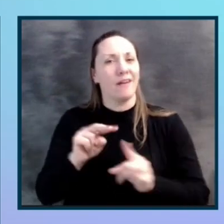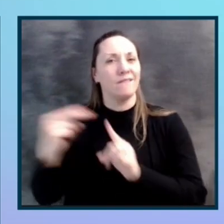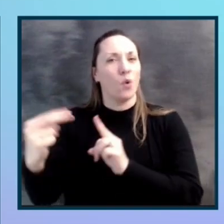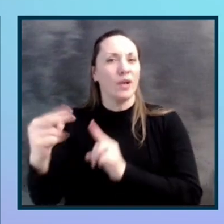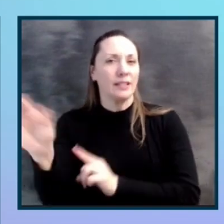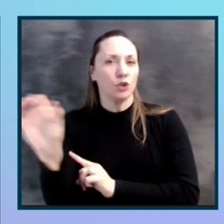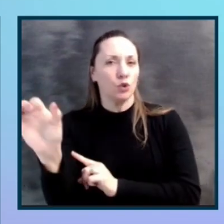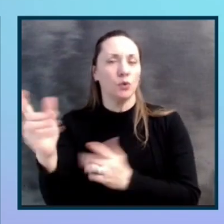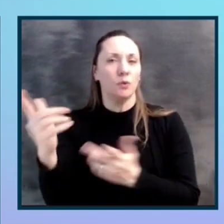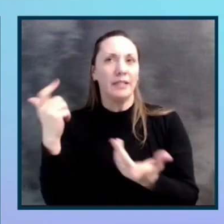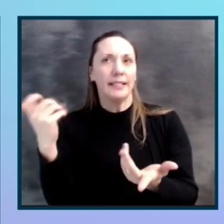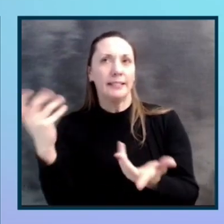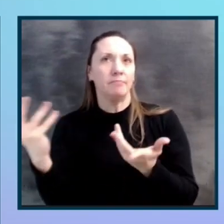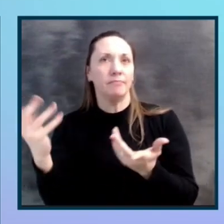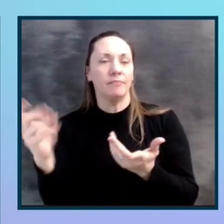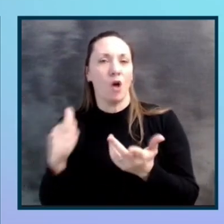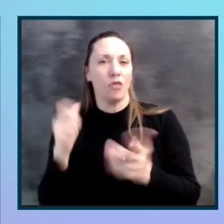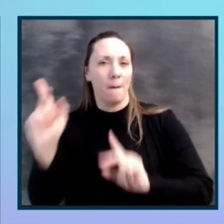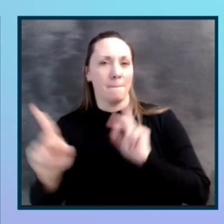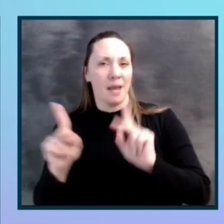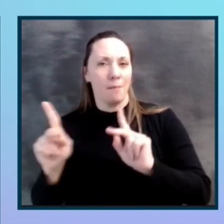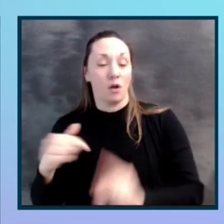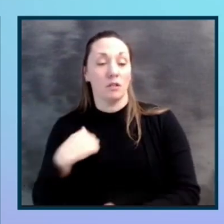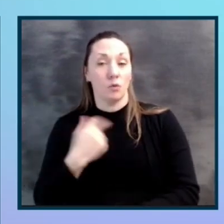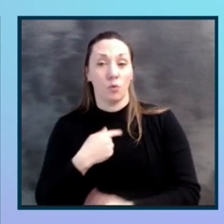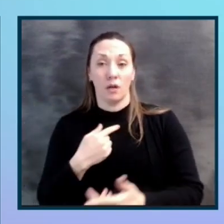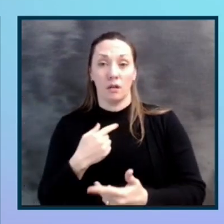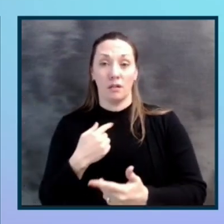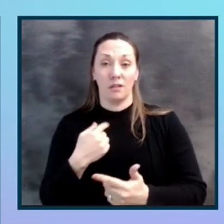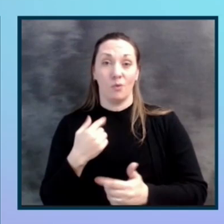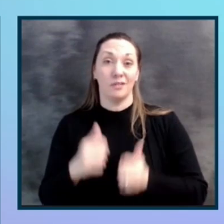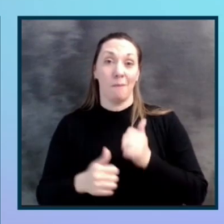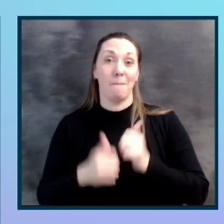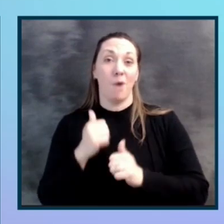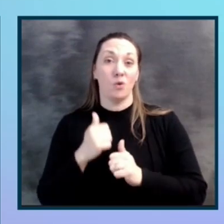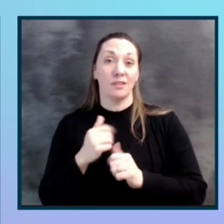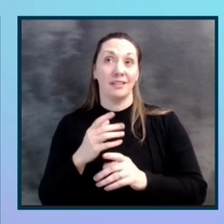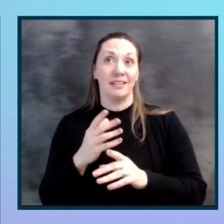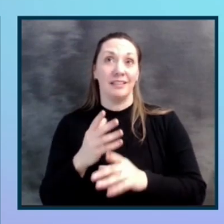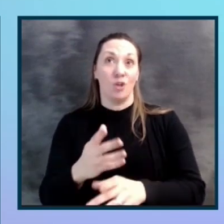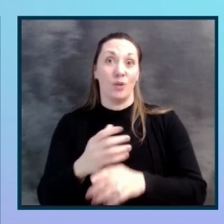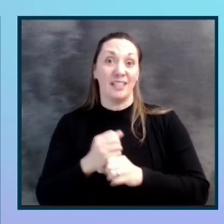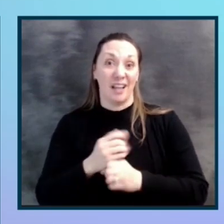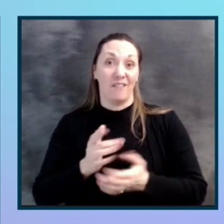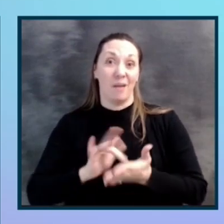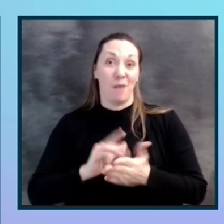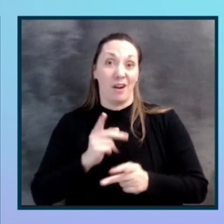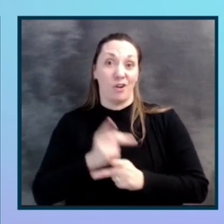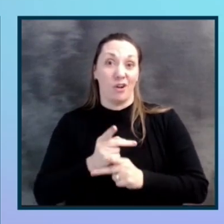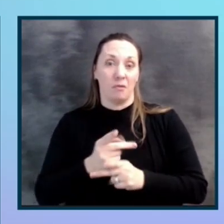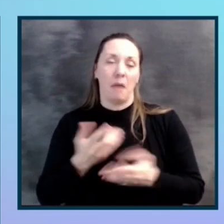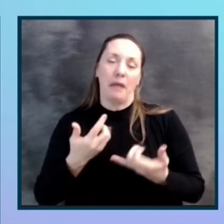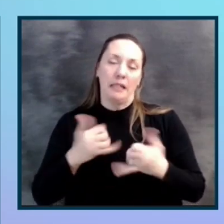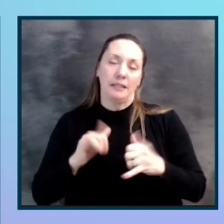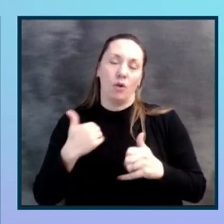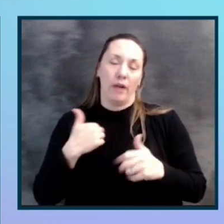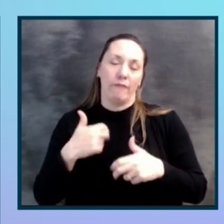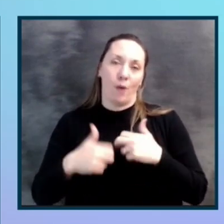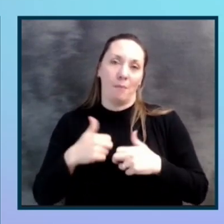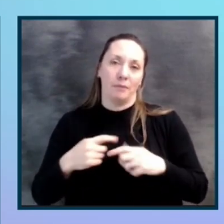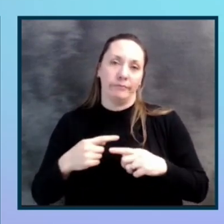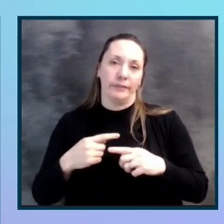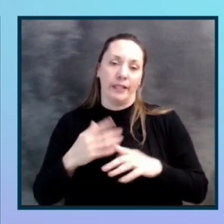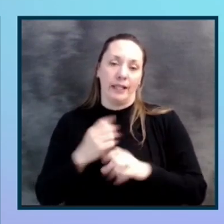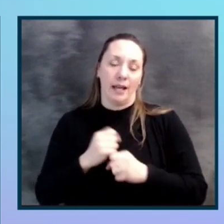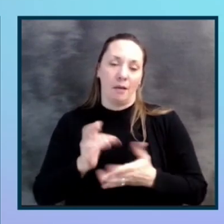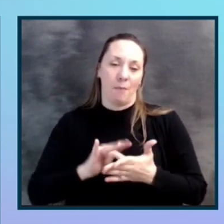because, you know, we're the ones mostly getting medical care. I mean, I still have issues getting medical care, but